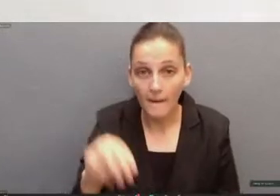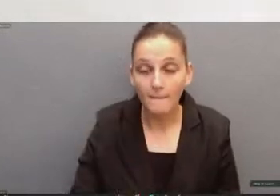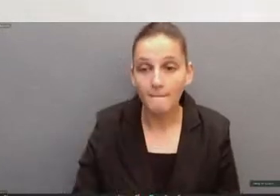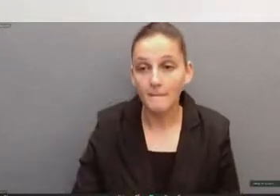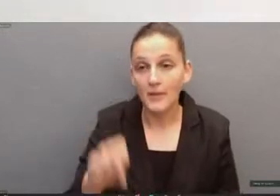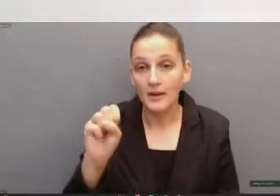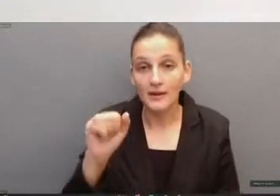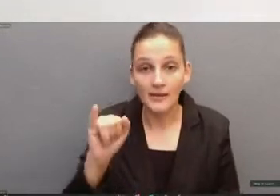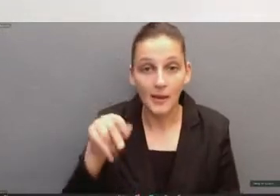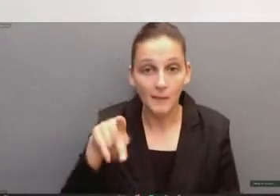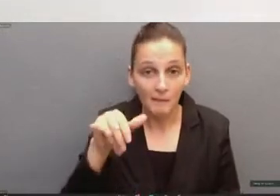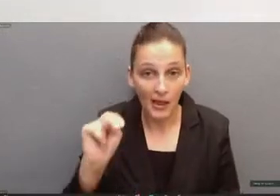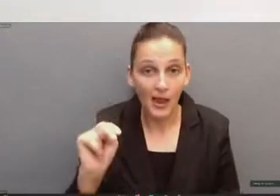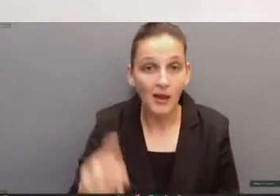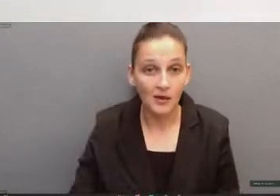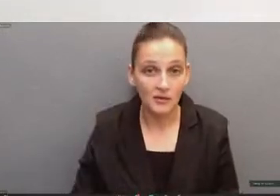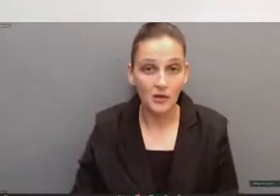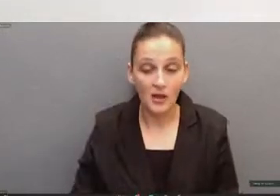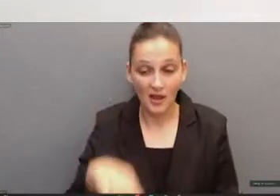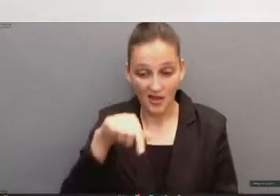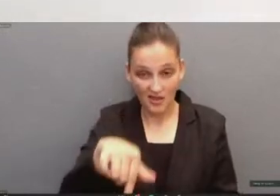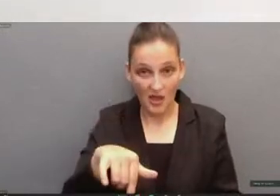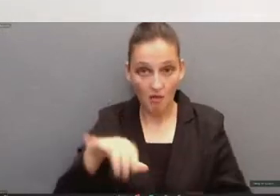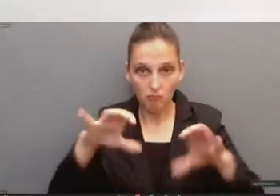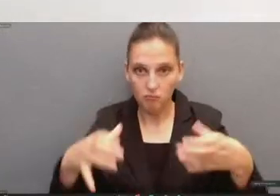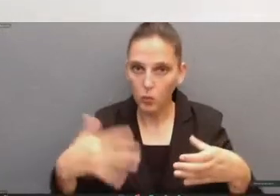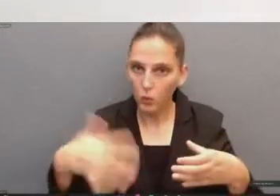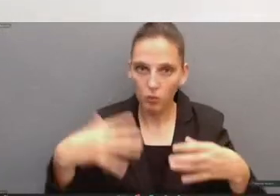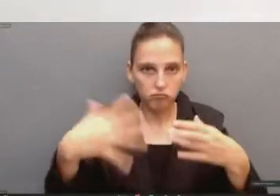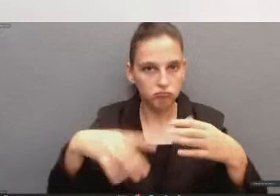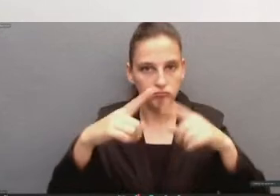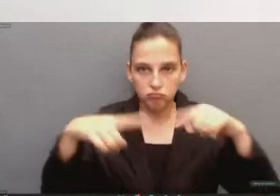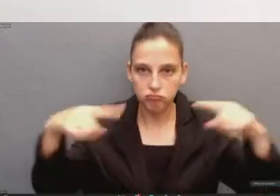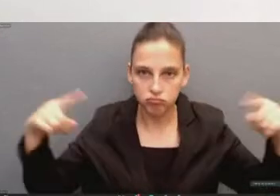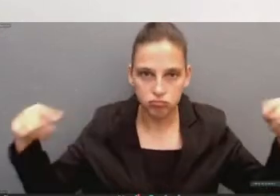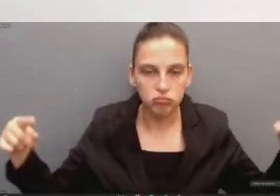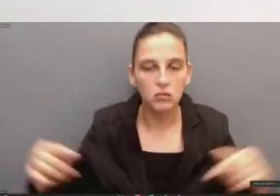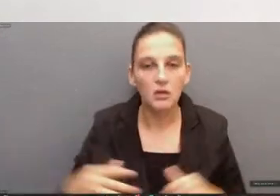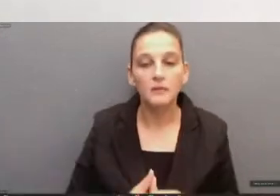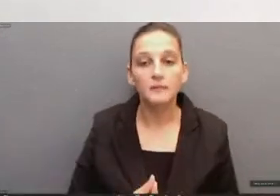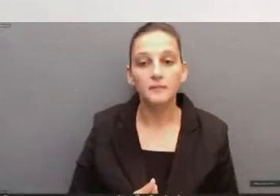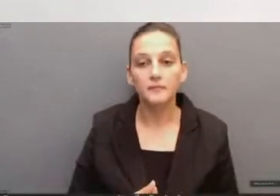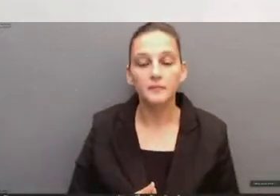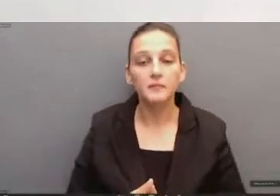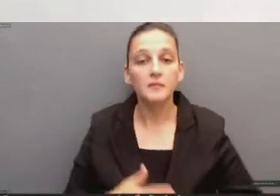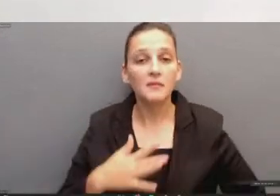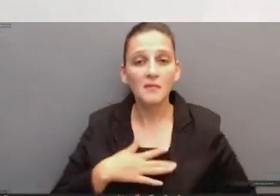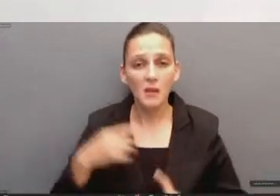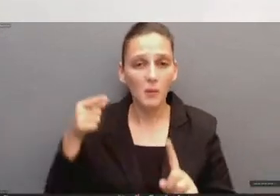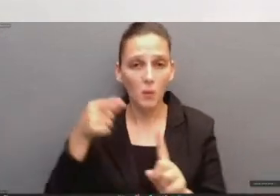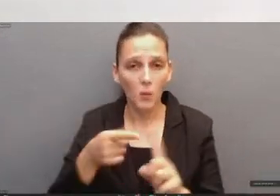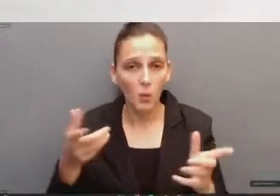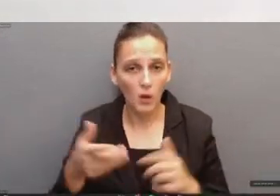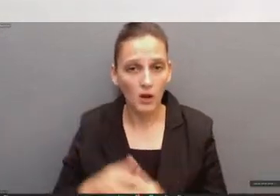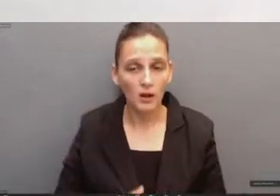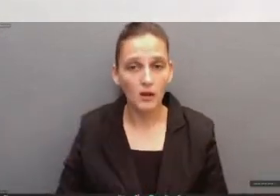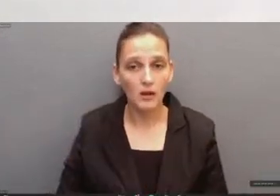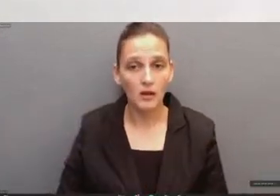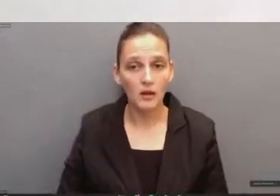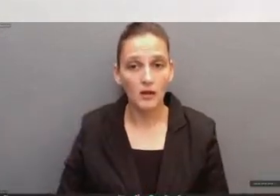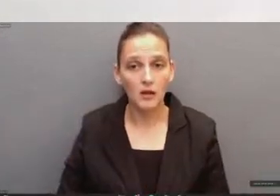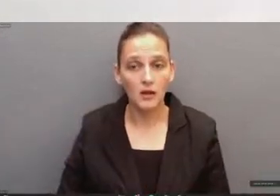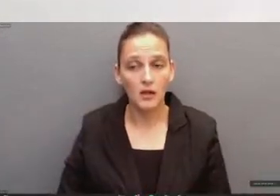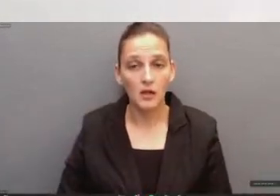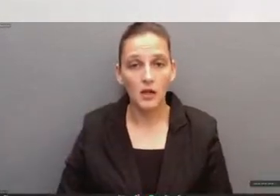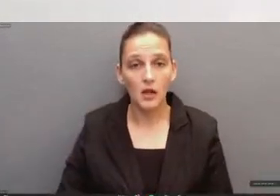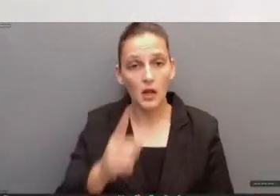et cetera. It gets actually very complicated. So my point being here, with regards to the narrative, I